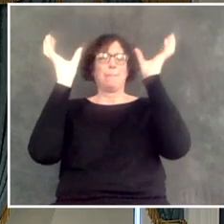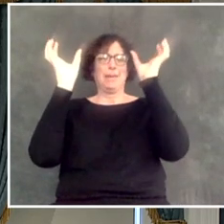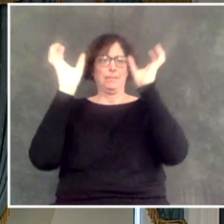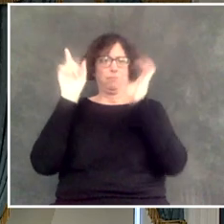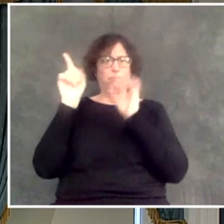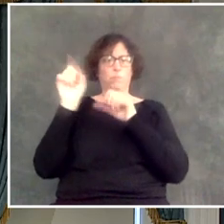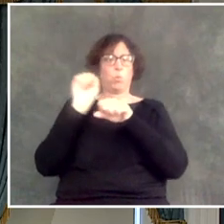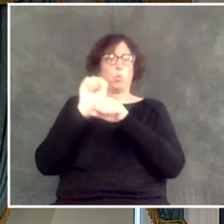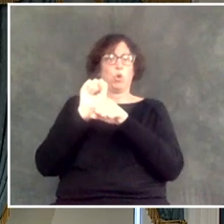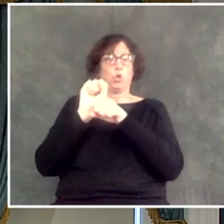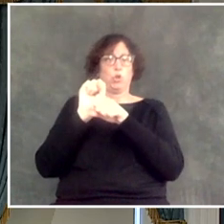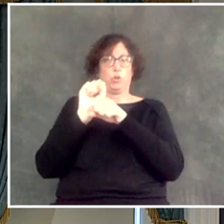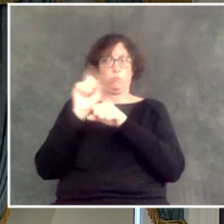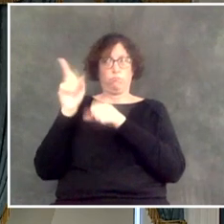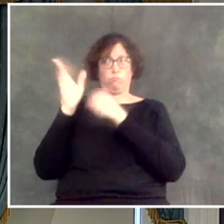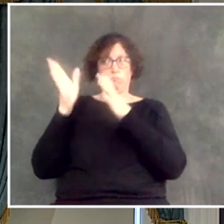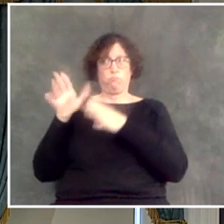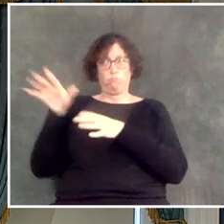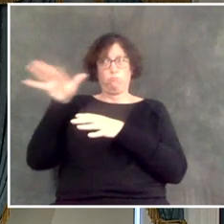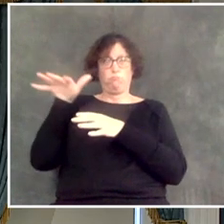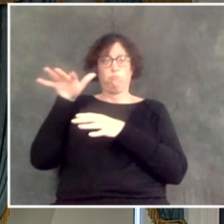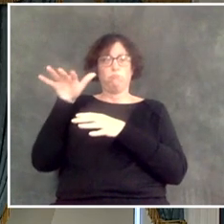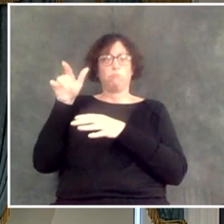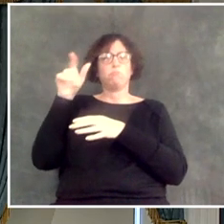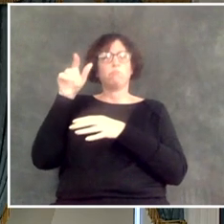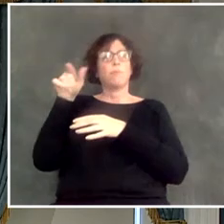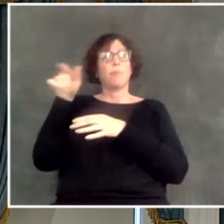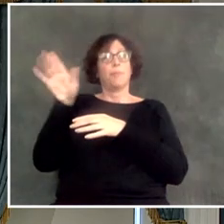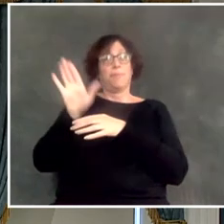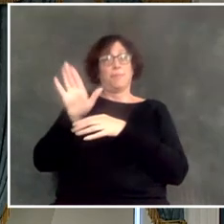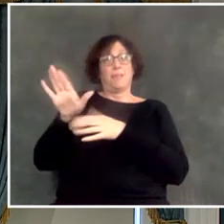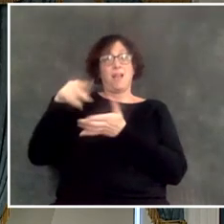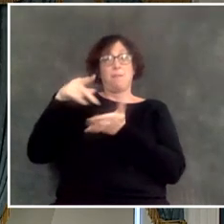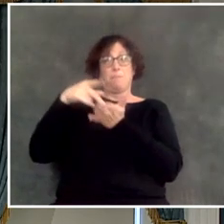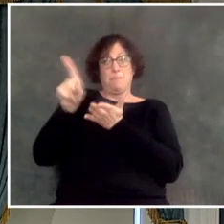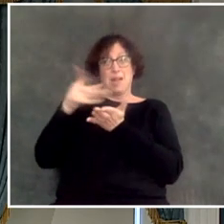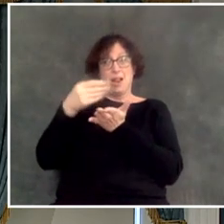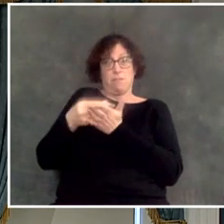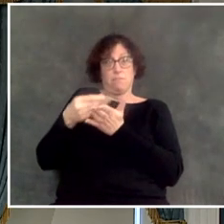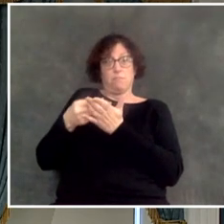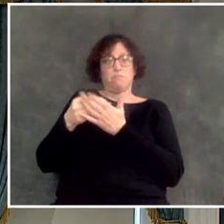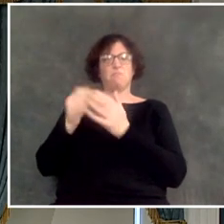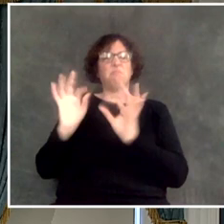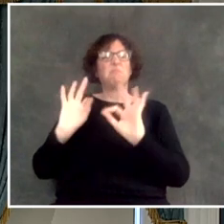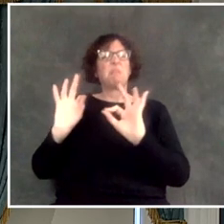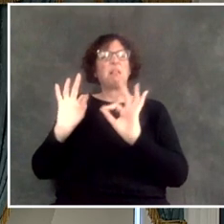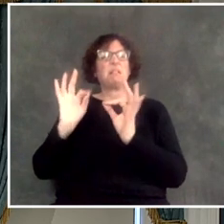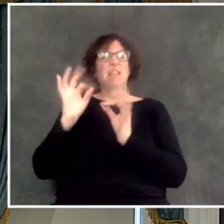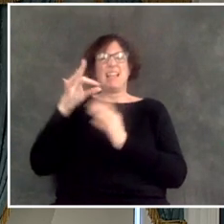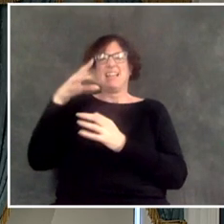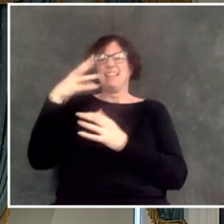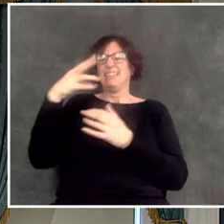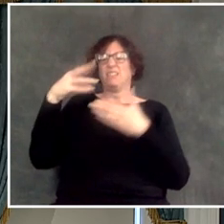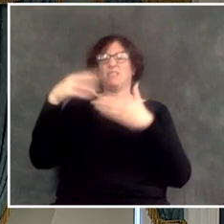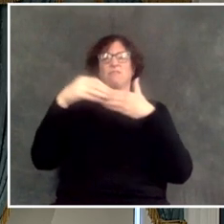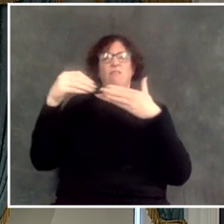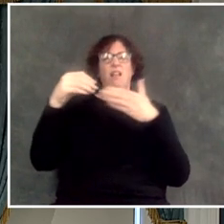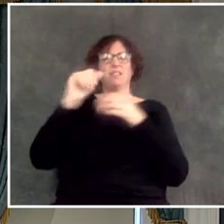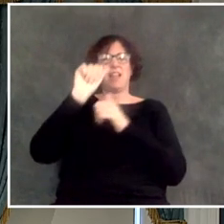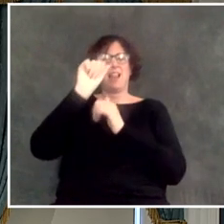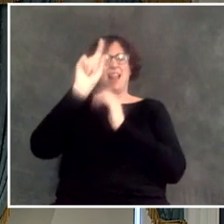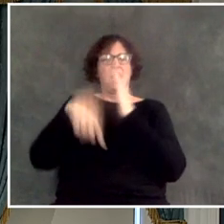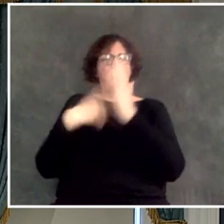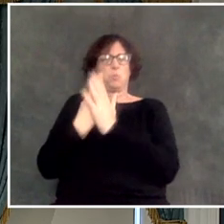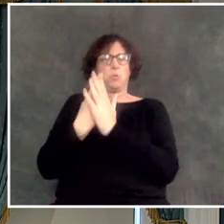salaries as low as $16 an hour while they're risking their lives in situations that you've already described